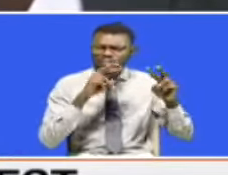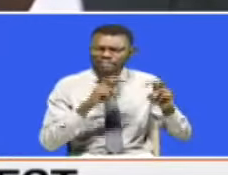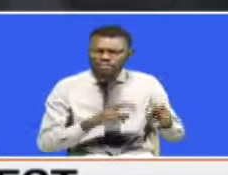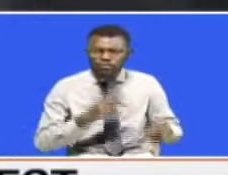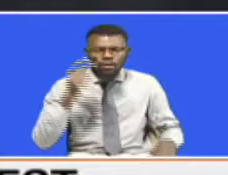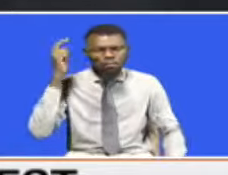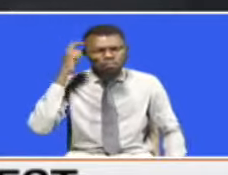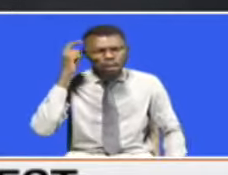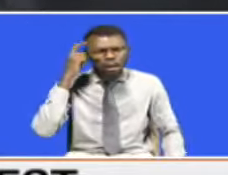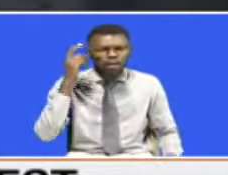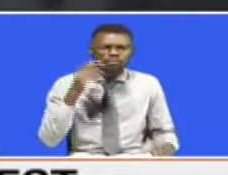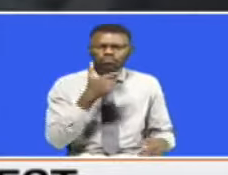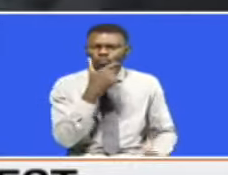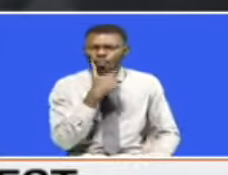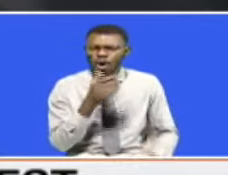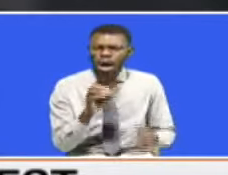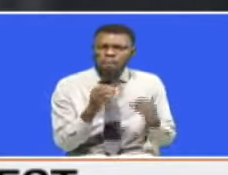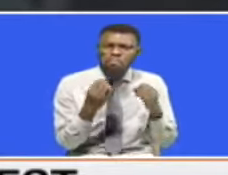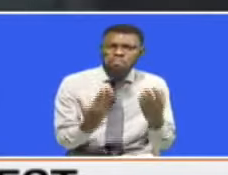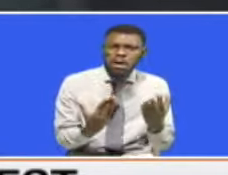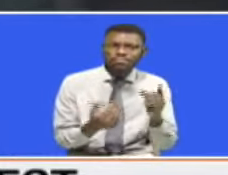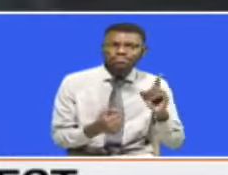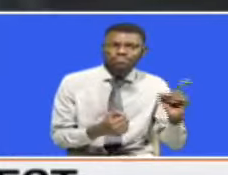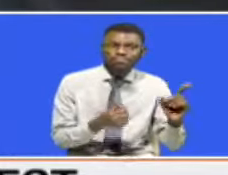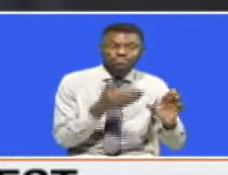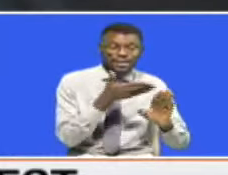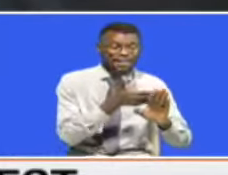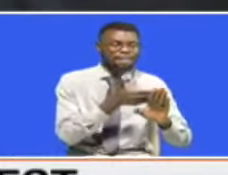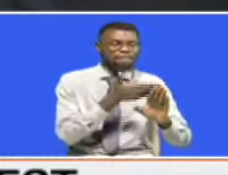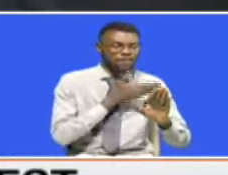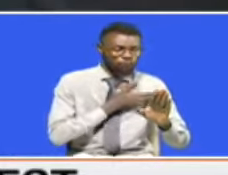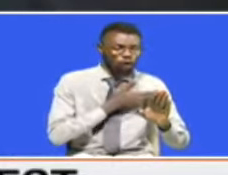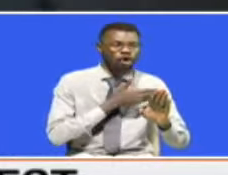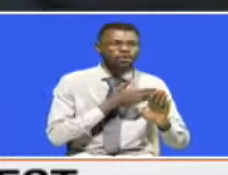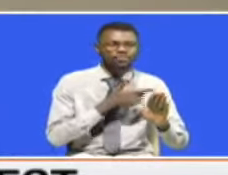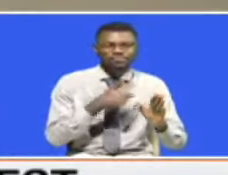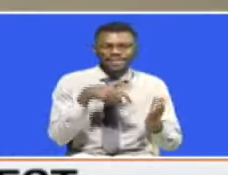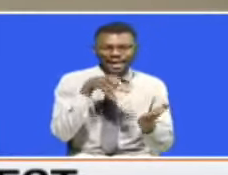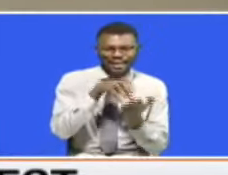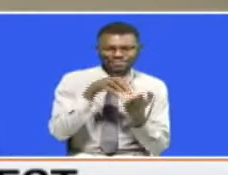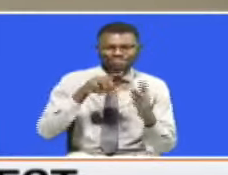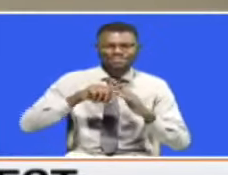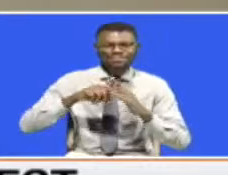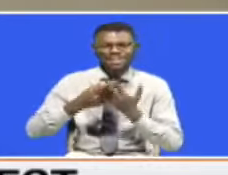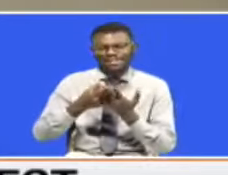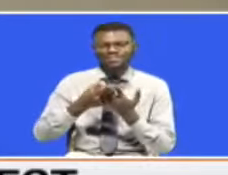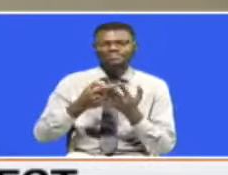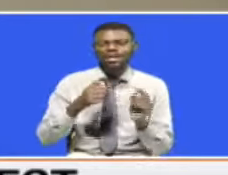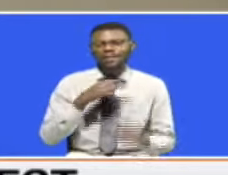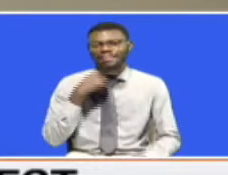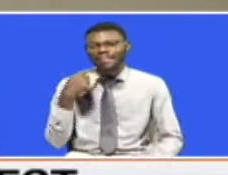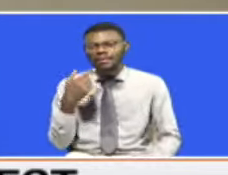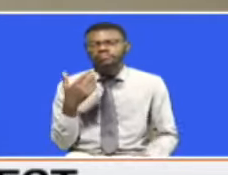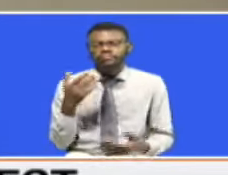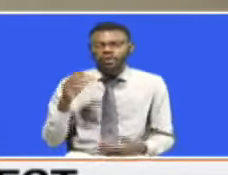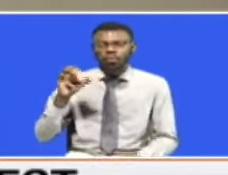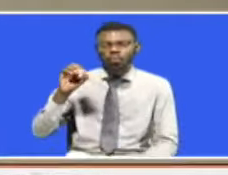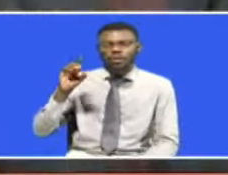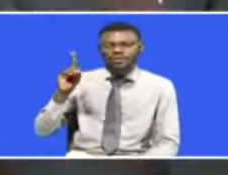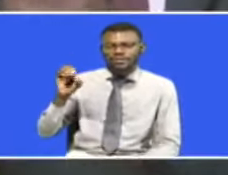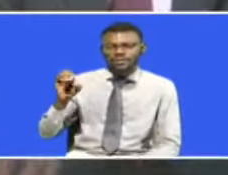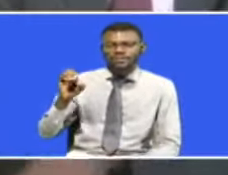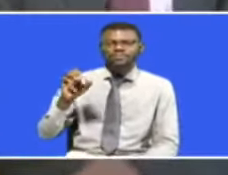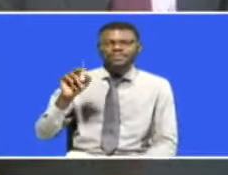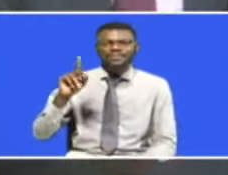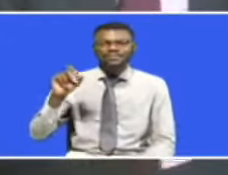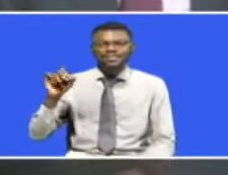age assessment on the suspect as required before one faces murder charges. Ode Francis, KTN News,